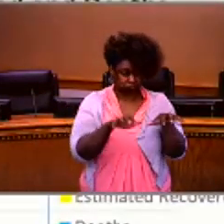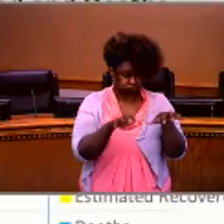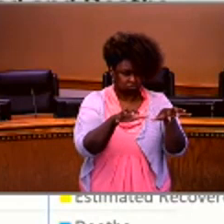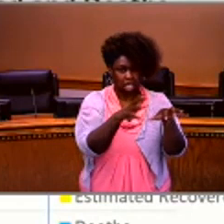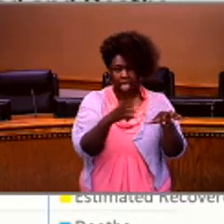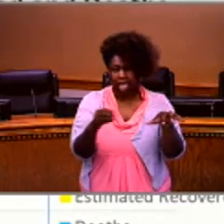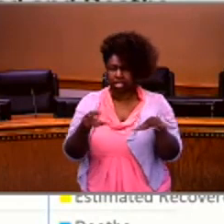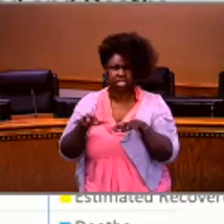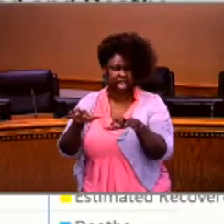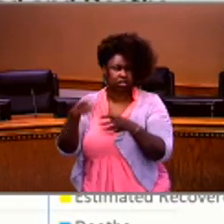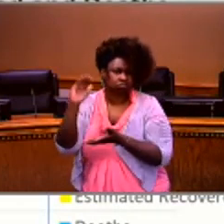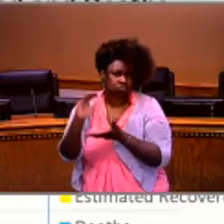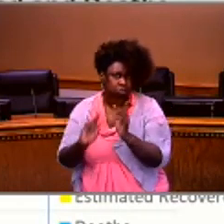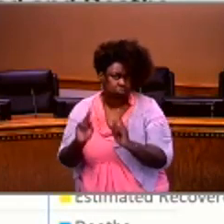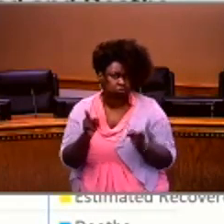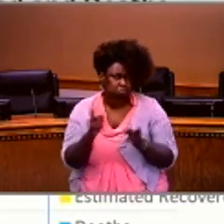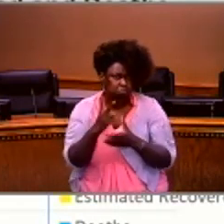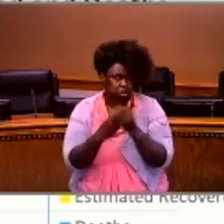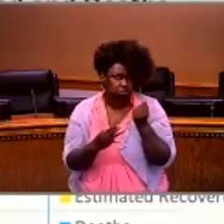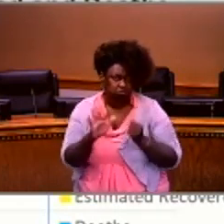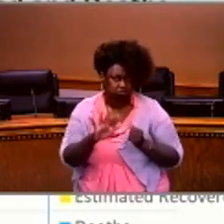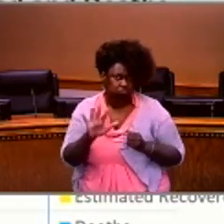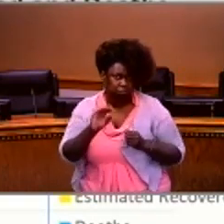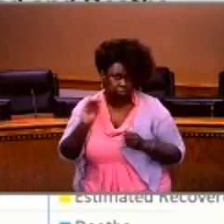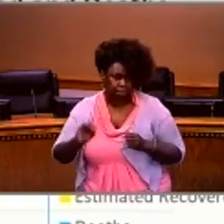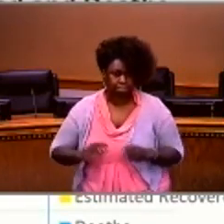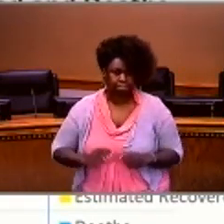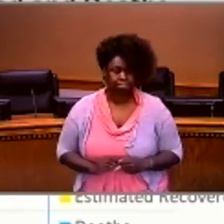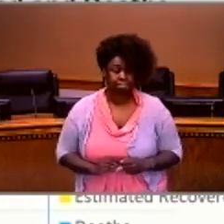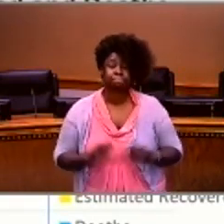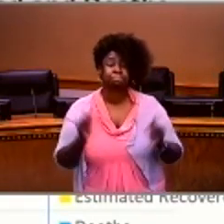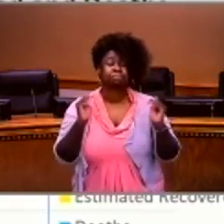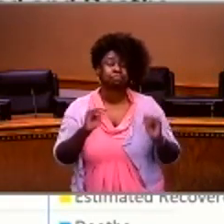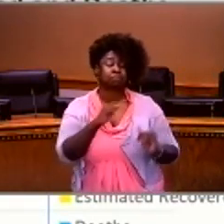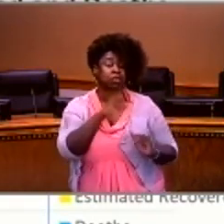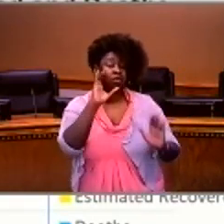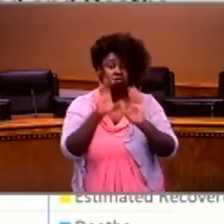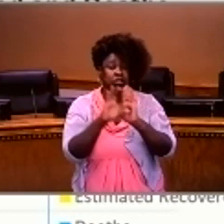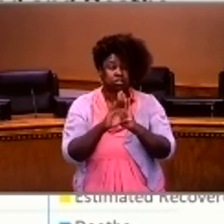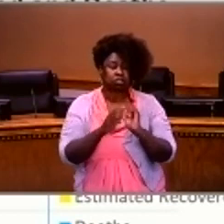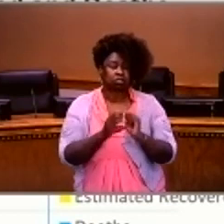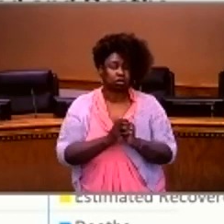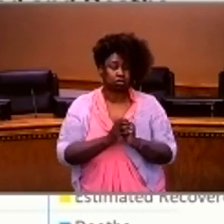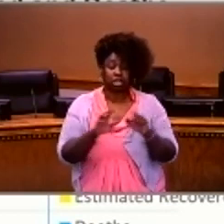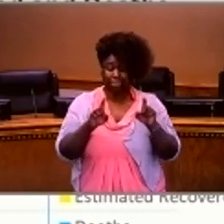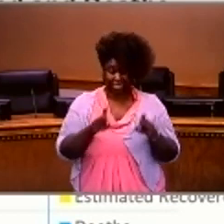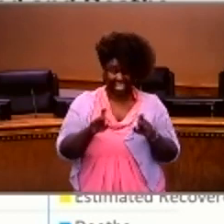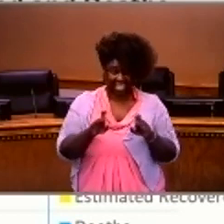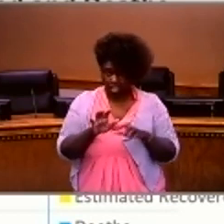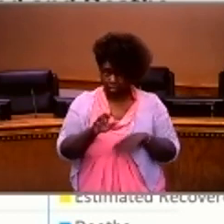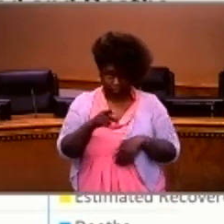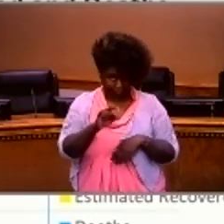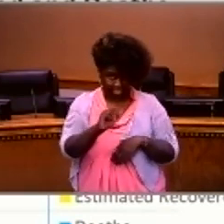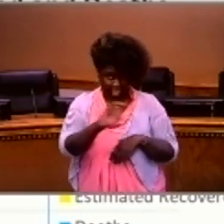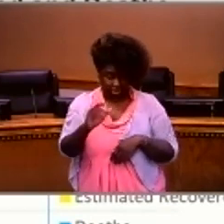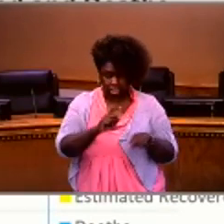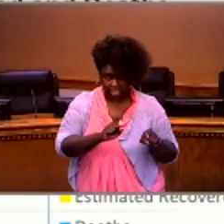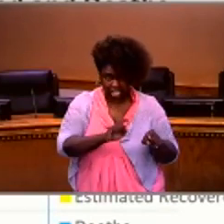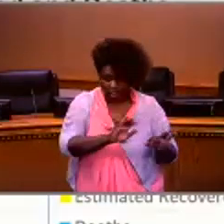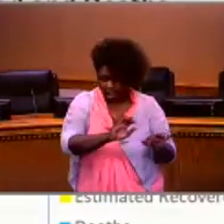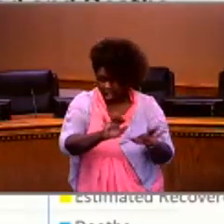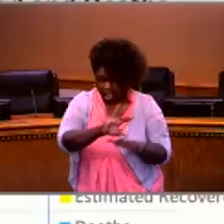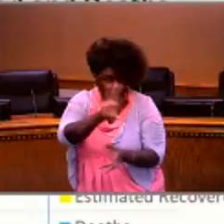This is kind of the summary slide for us that shows the total number of tests run or that we are aware of being run in Pitt County. We realize